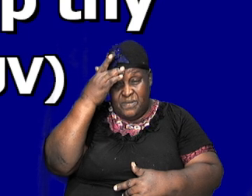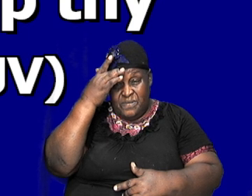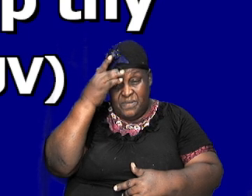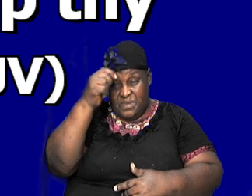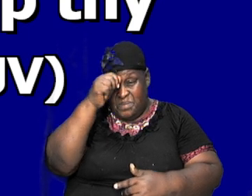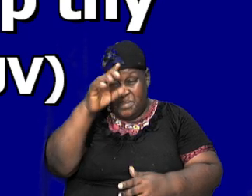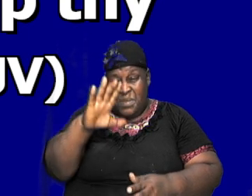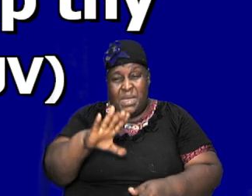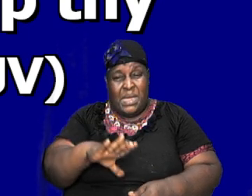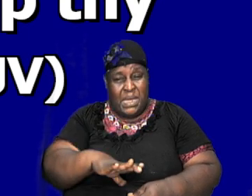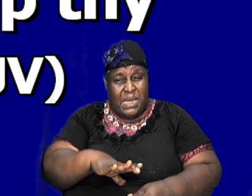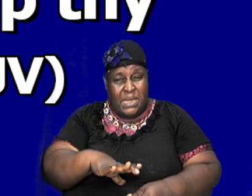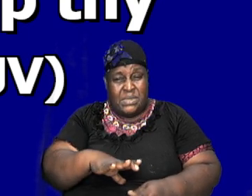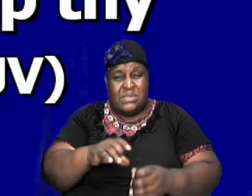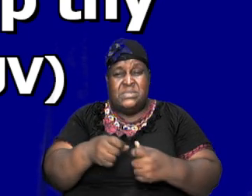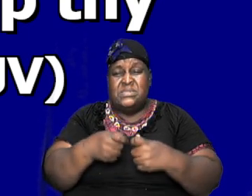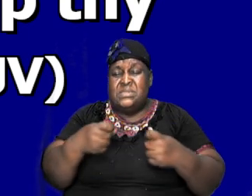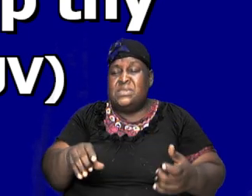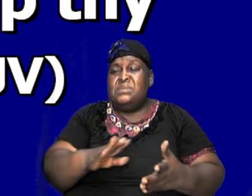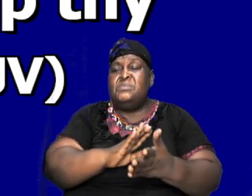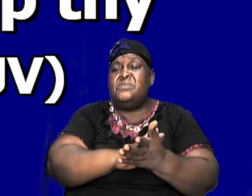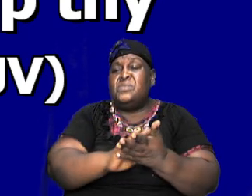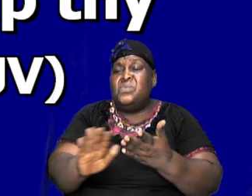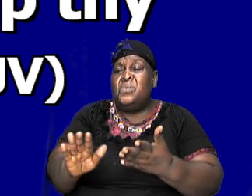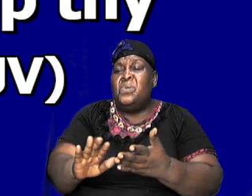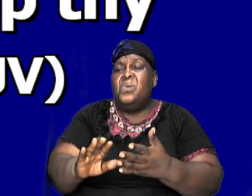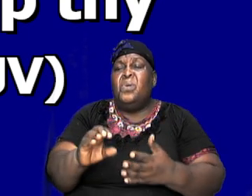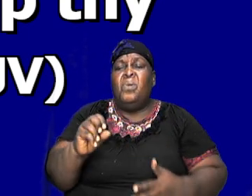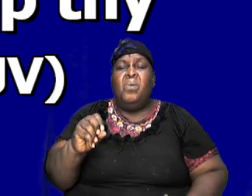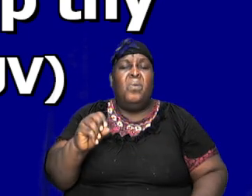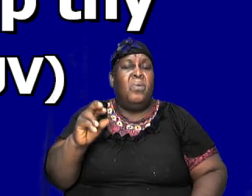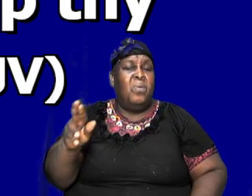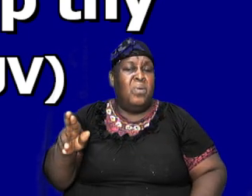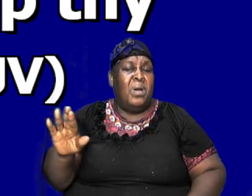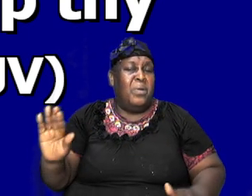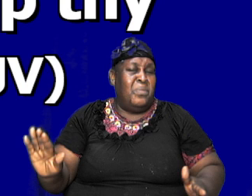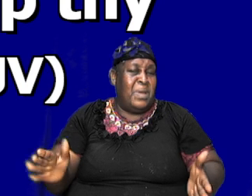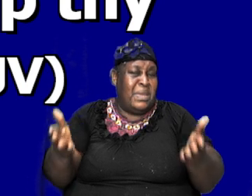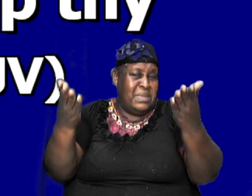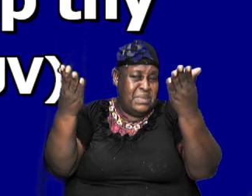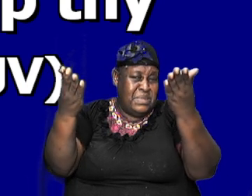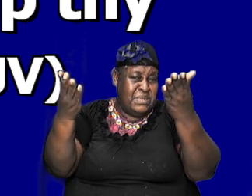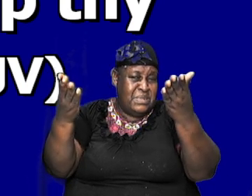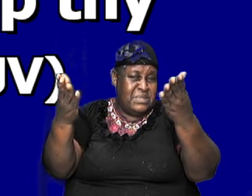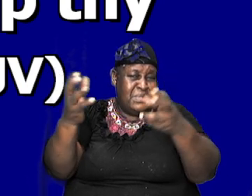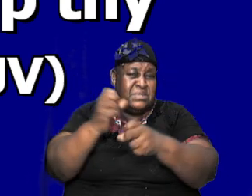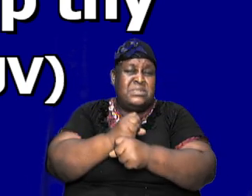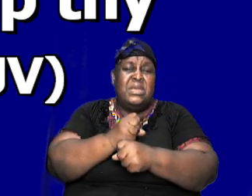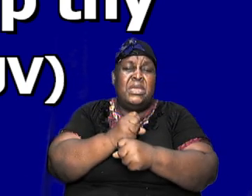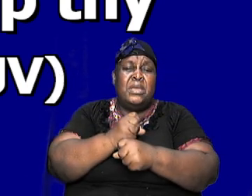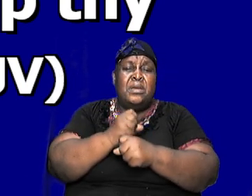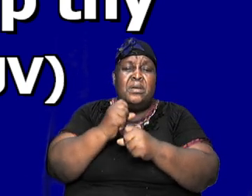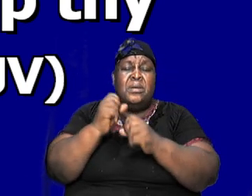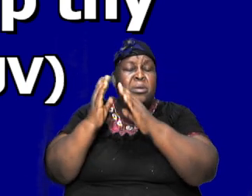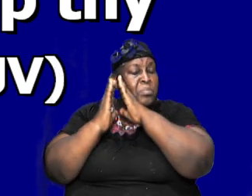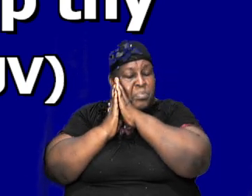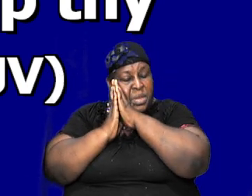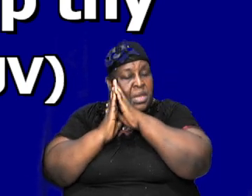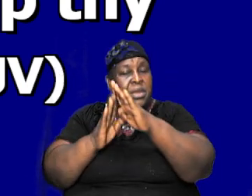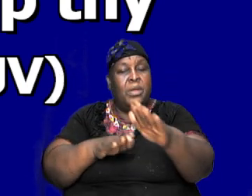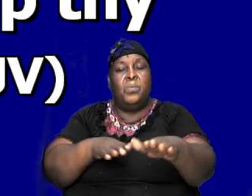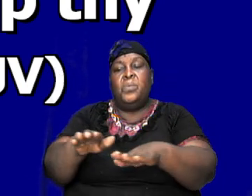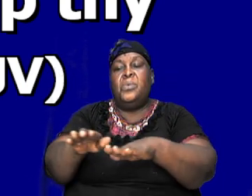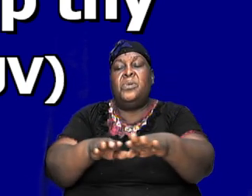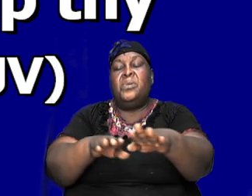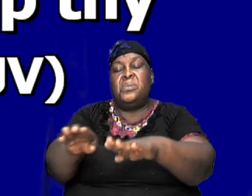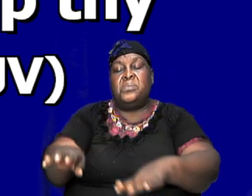to the sick of palsy, thy sin be forgiven thee, or to say, arise, take up thy